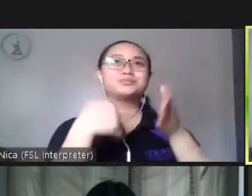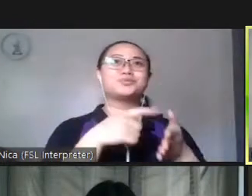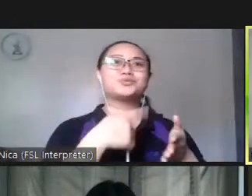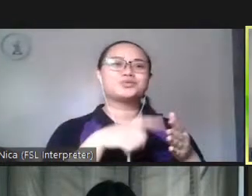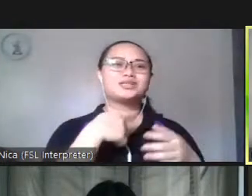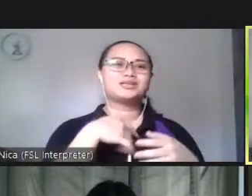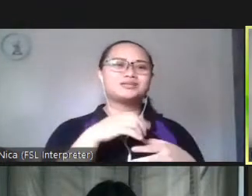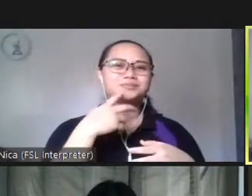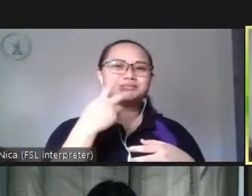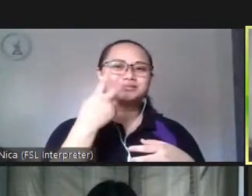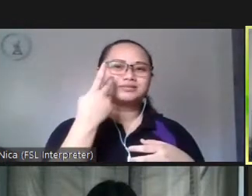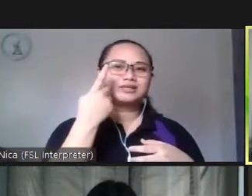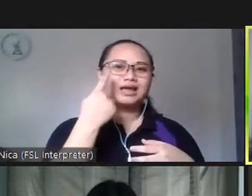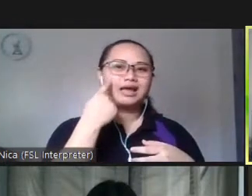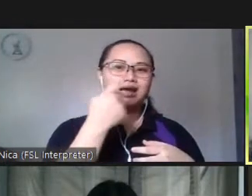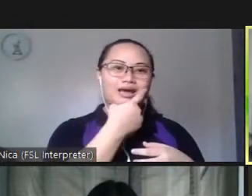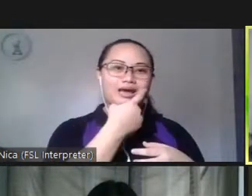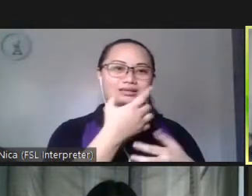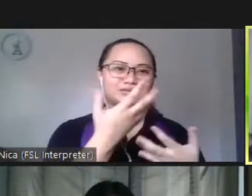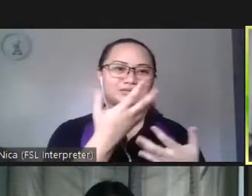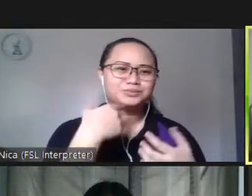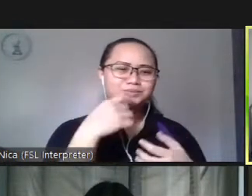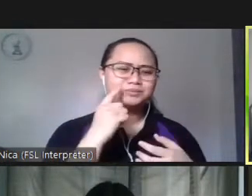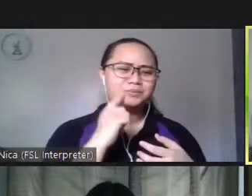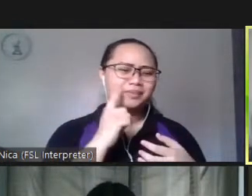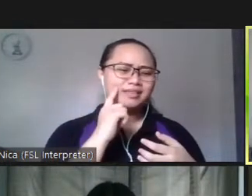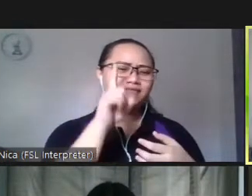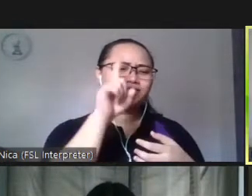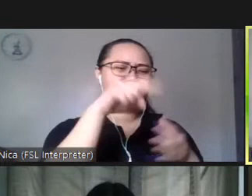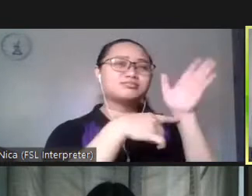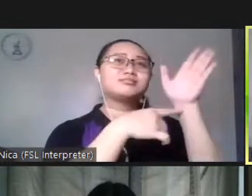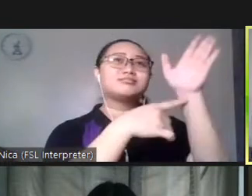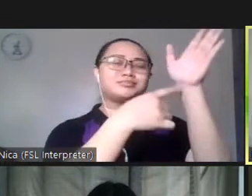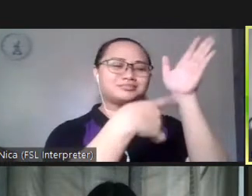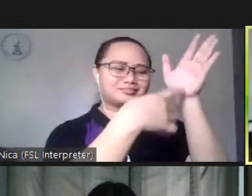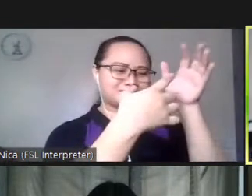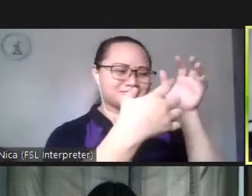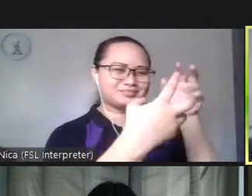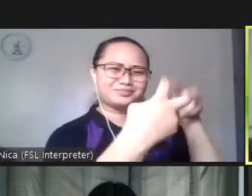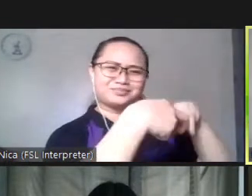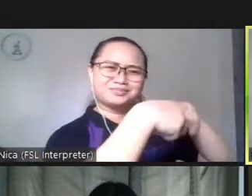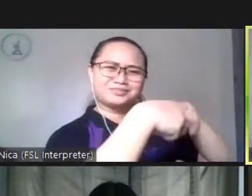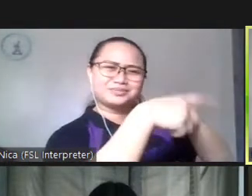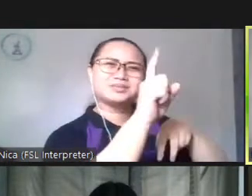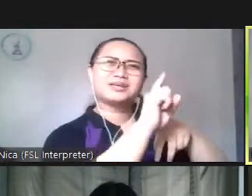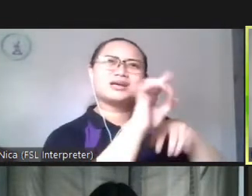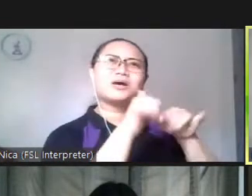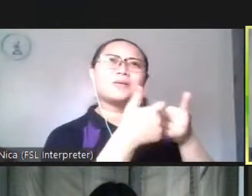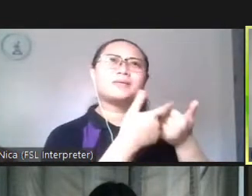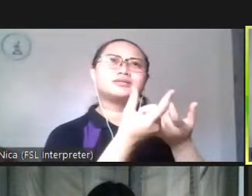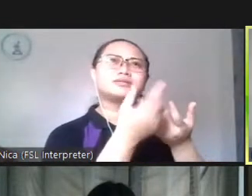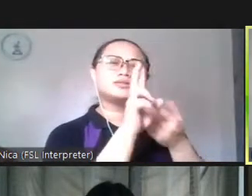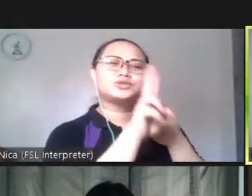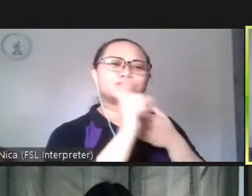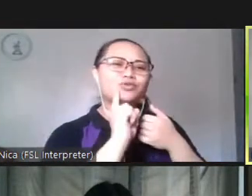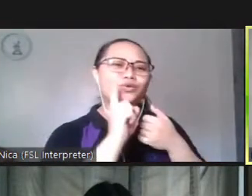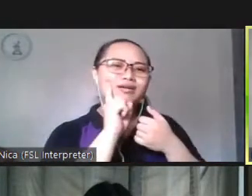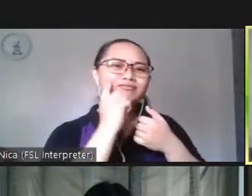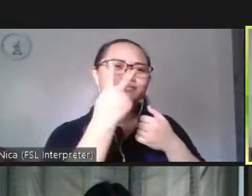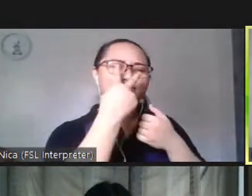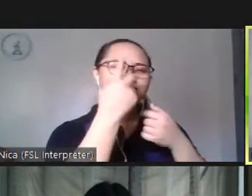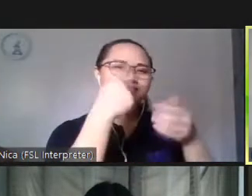may pinapakita siyang app ganyan to check kung ano yung grado ng mata ng ano. So there are so many